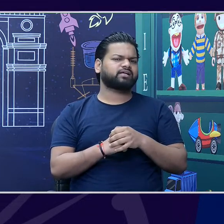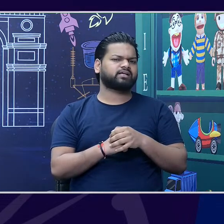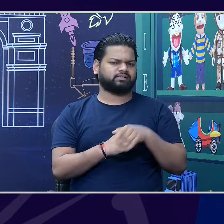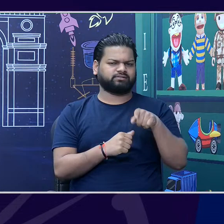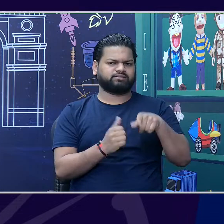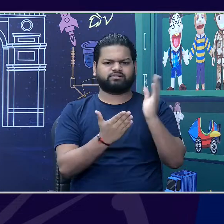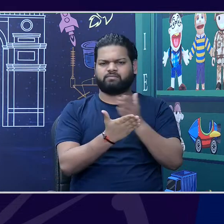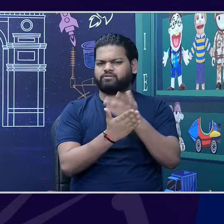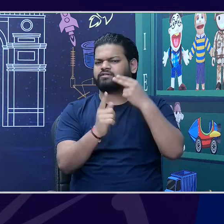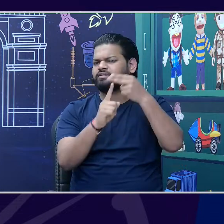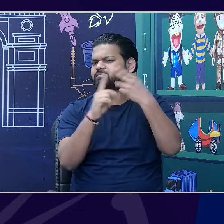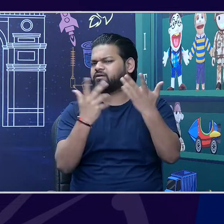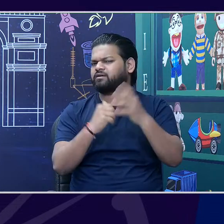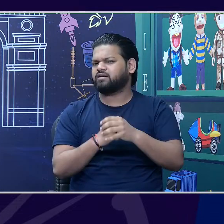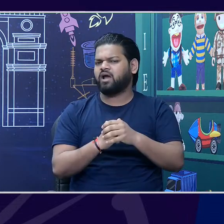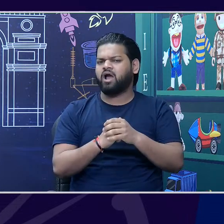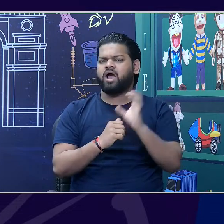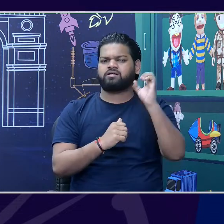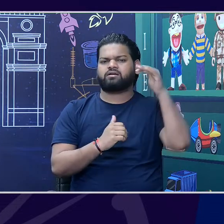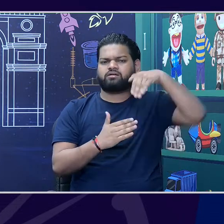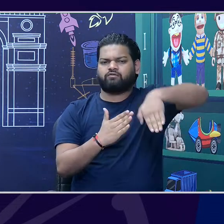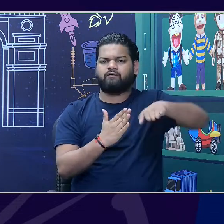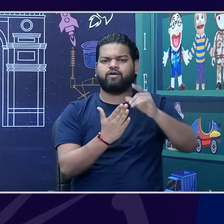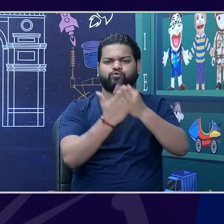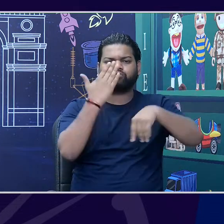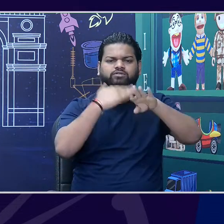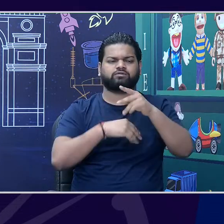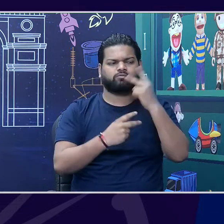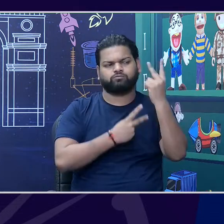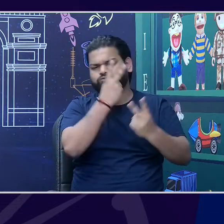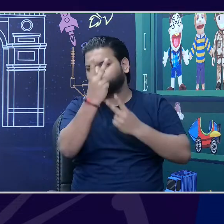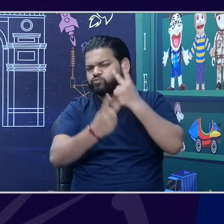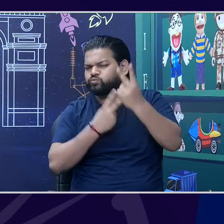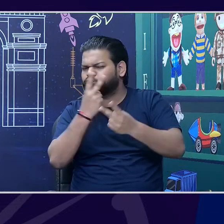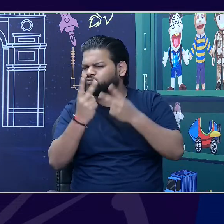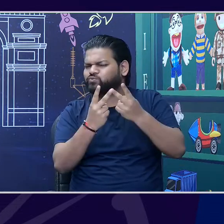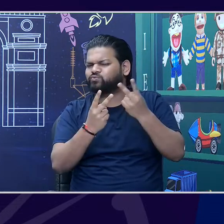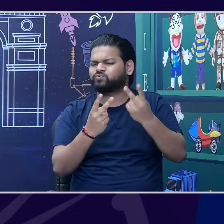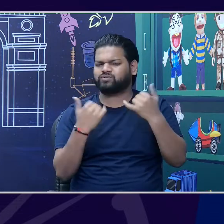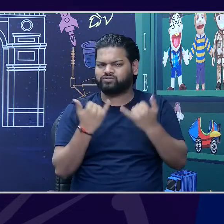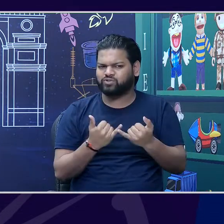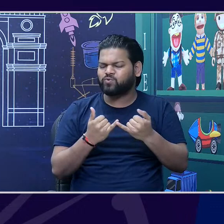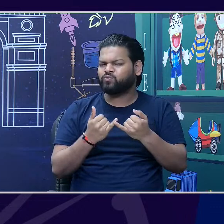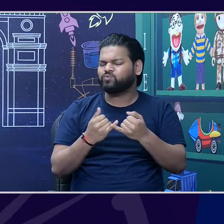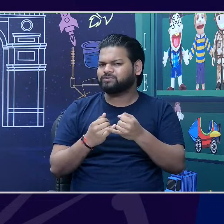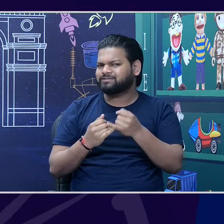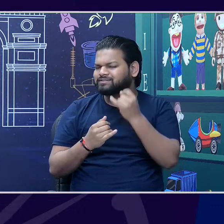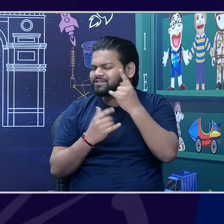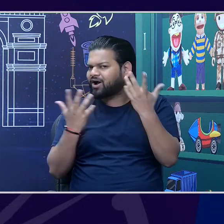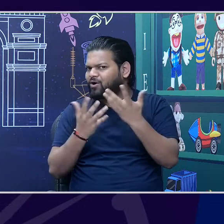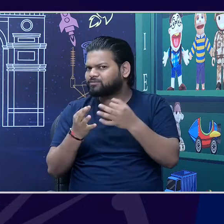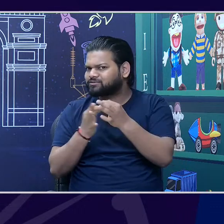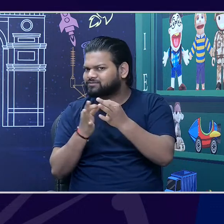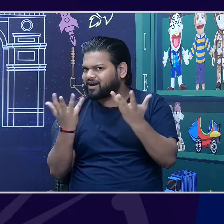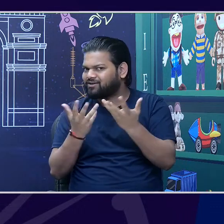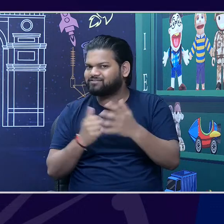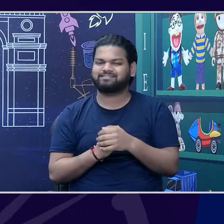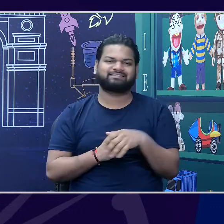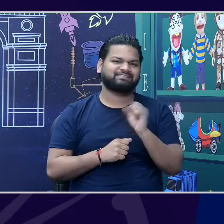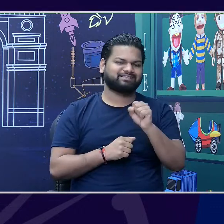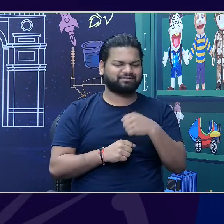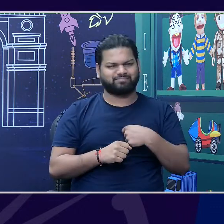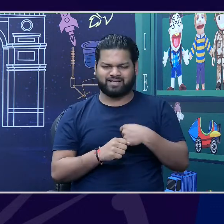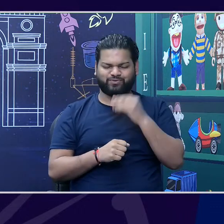Cambridge. Why don't we start by asking you, what do you understand from Cambridge? Oh my God. If I am right, as far as